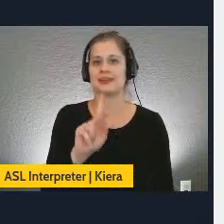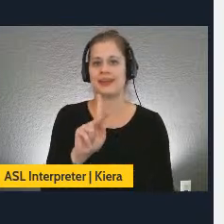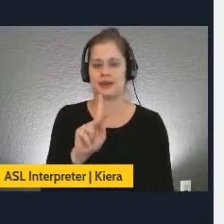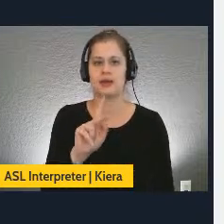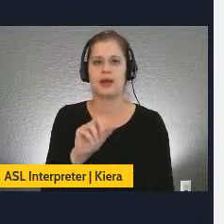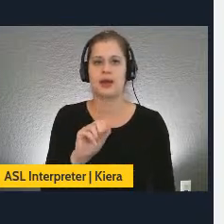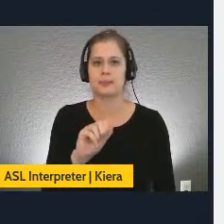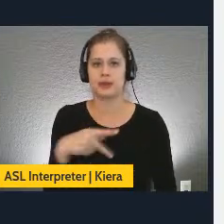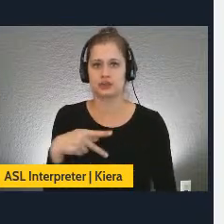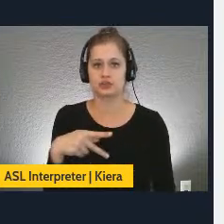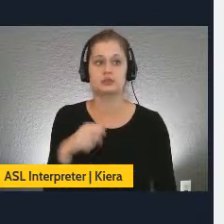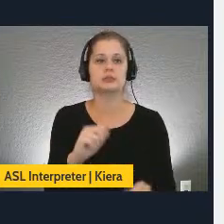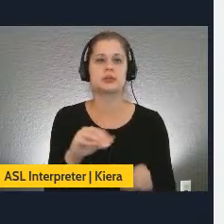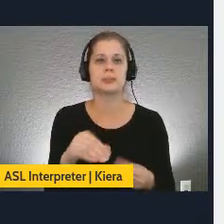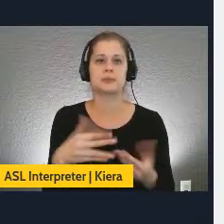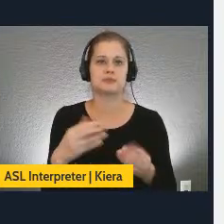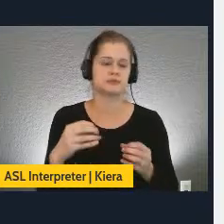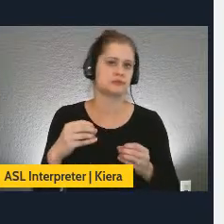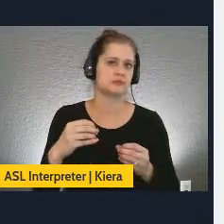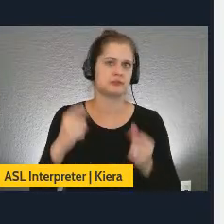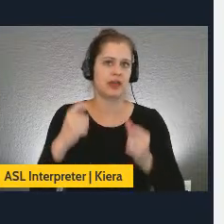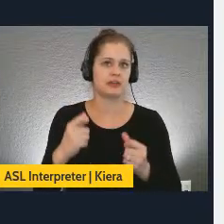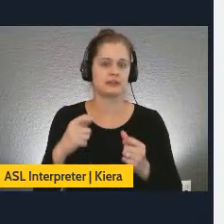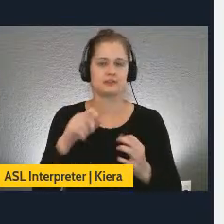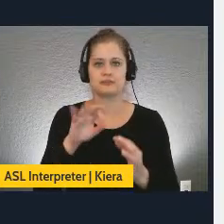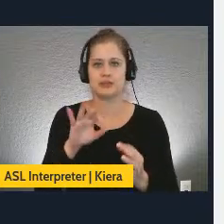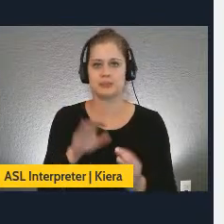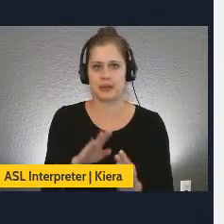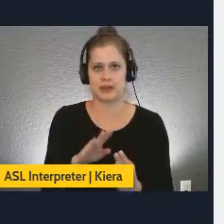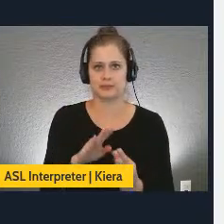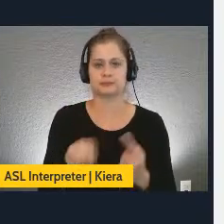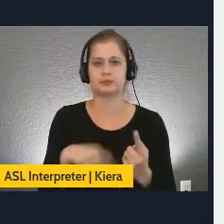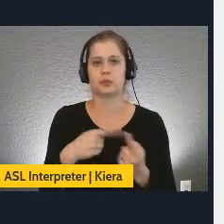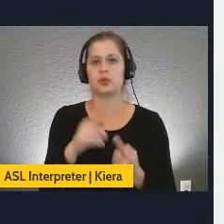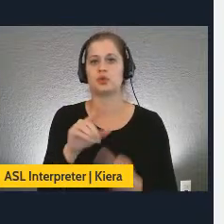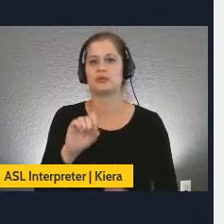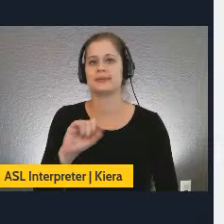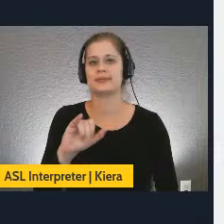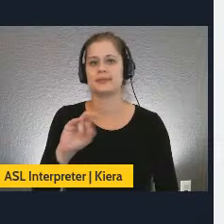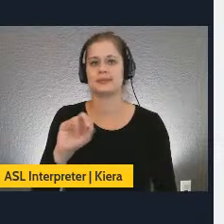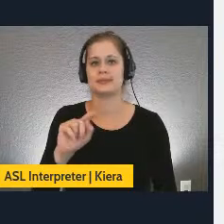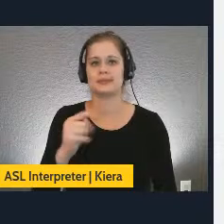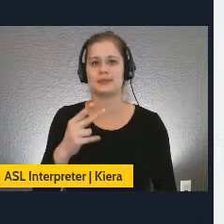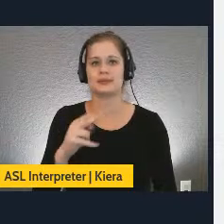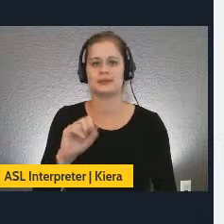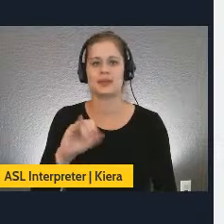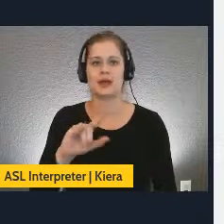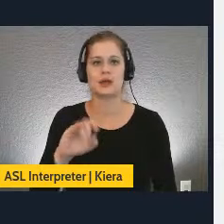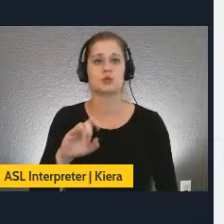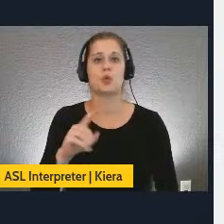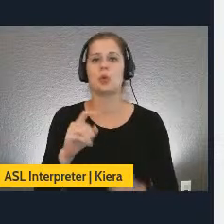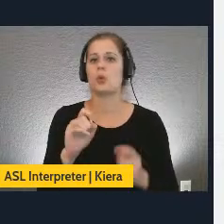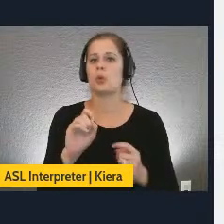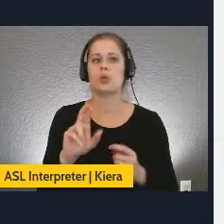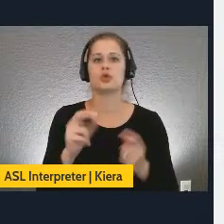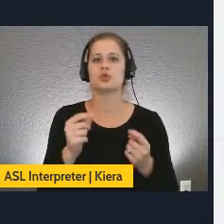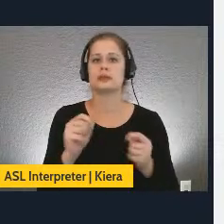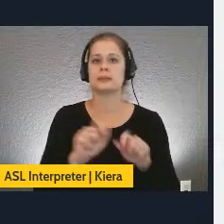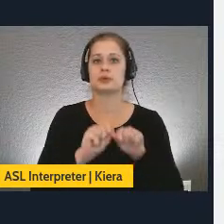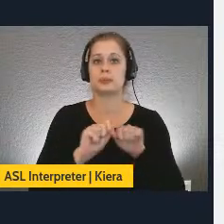can provide fast feedback for you when you synthesize or attempt to deploy your applications on things that you might be